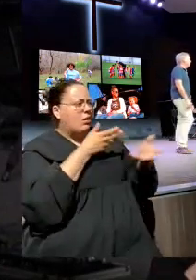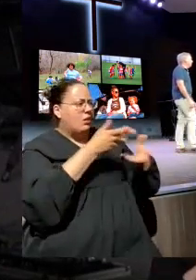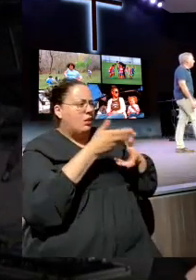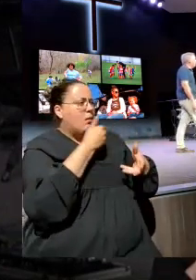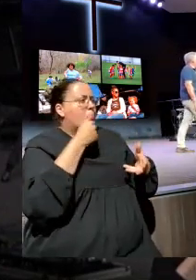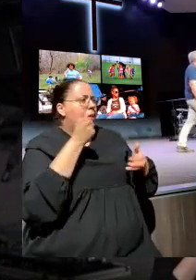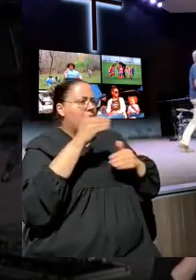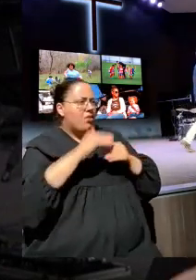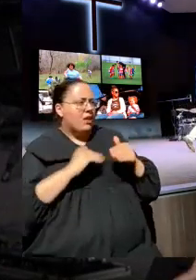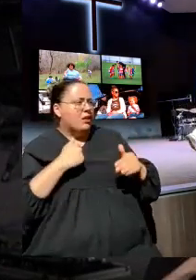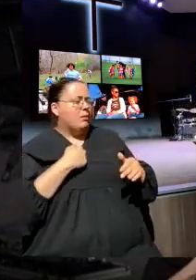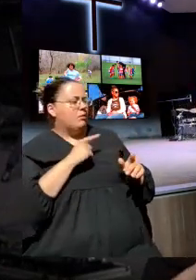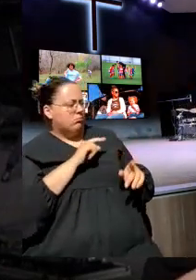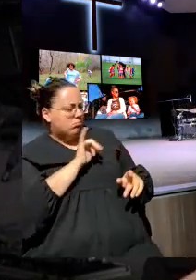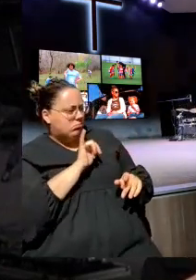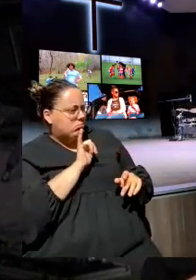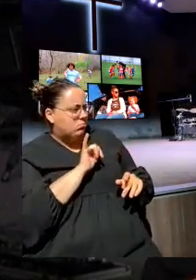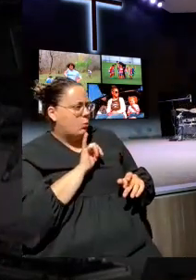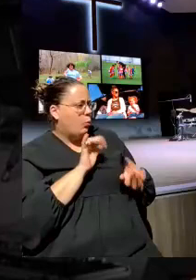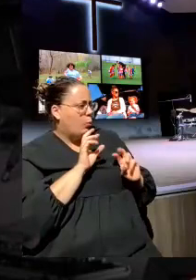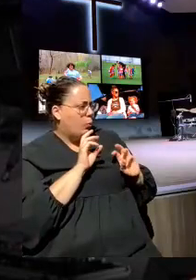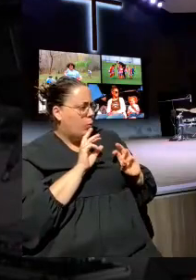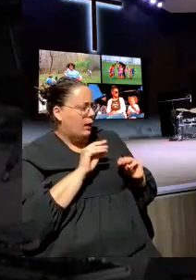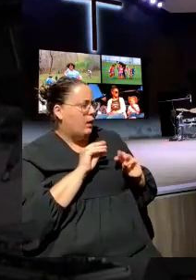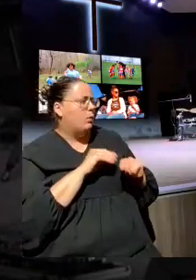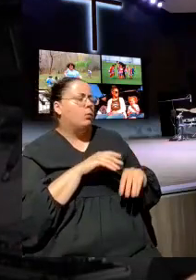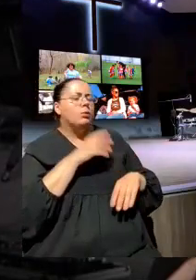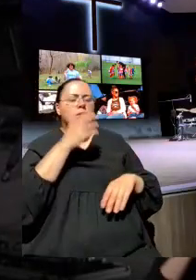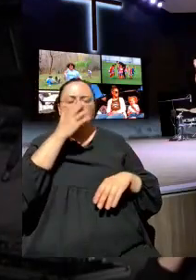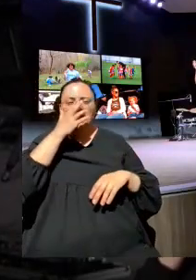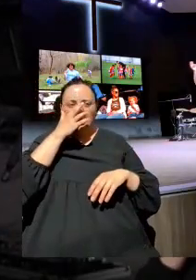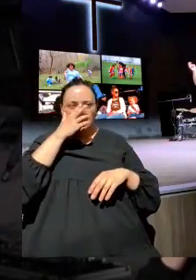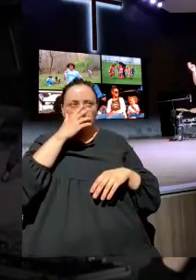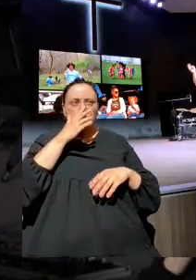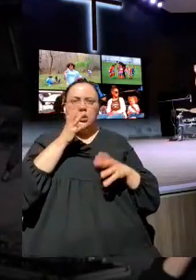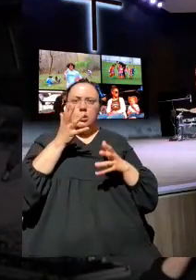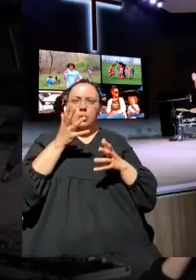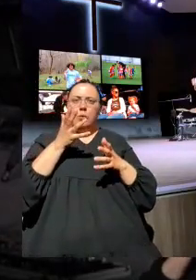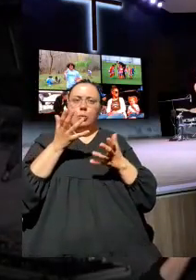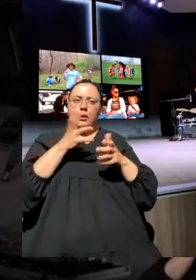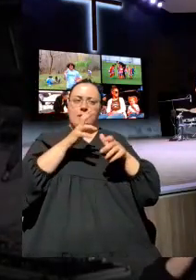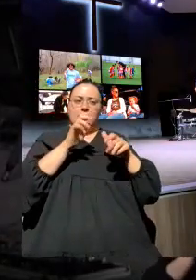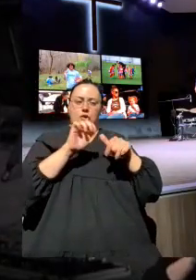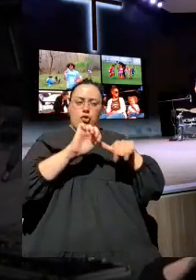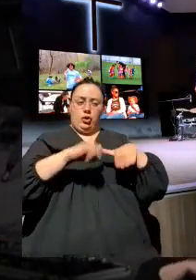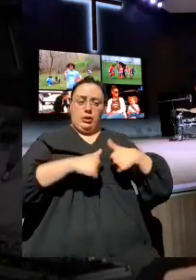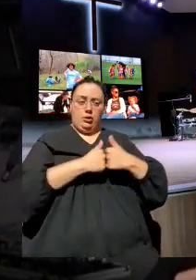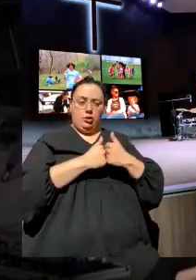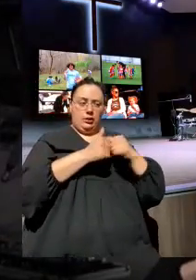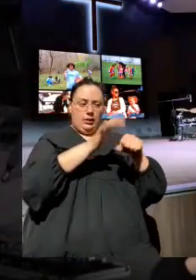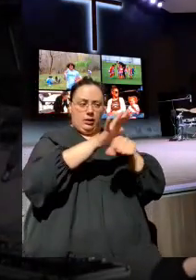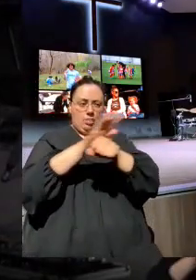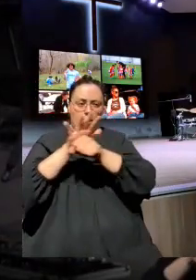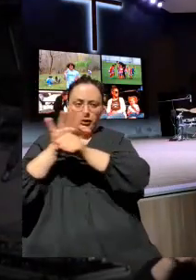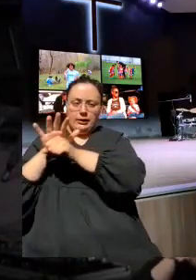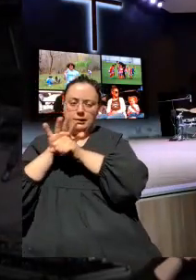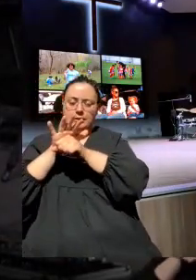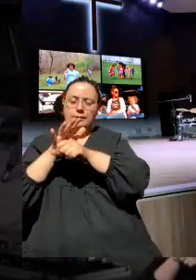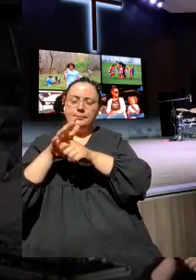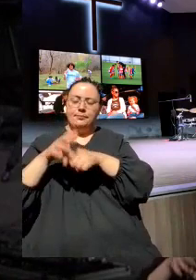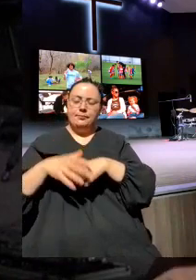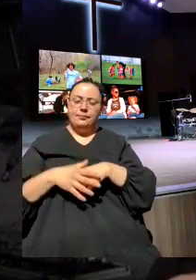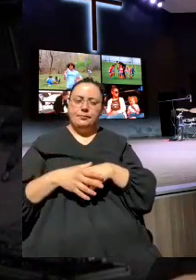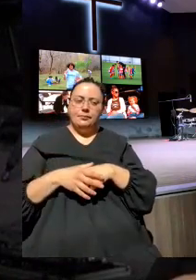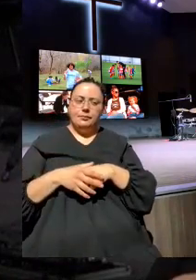student ministries and our faith kids. We teach them all the time, especially one of the most challenging places to serve in the life of our church is to be an adult leader on